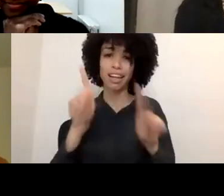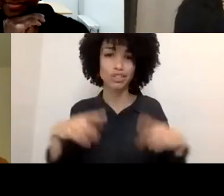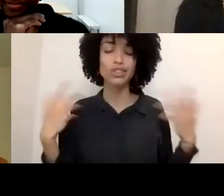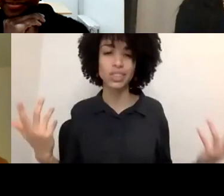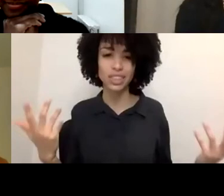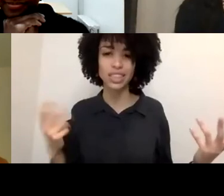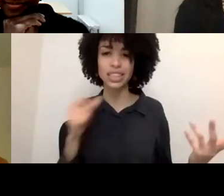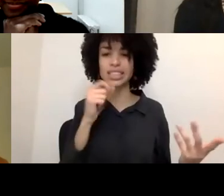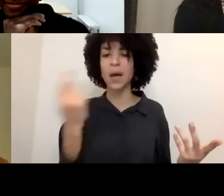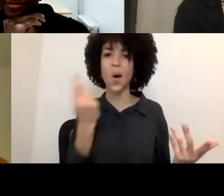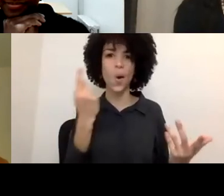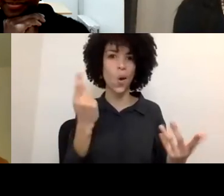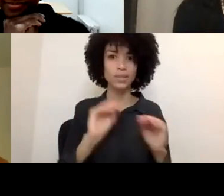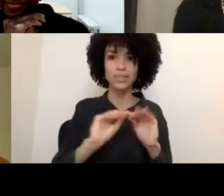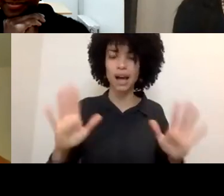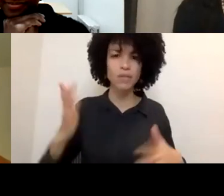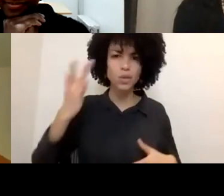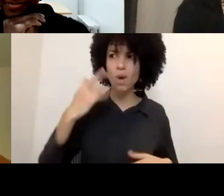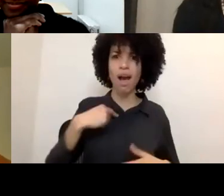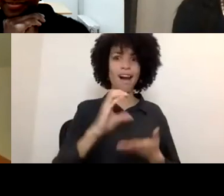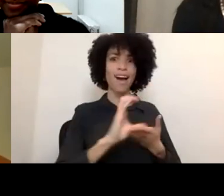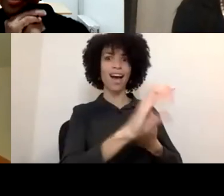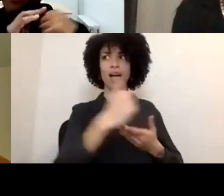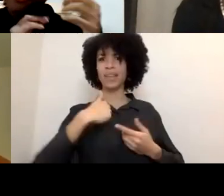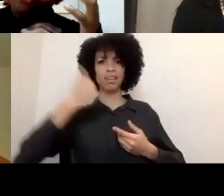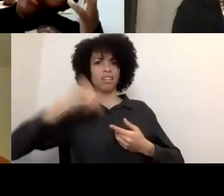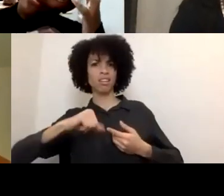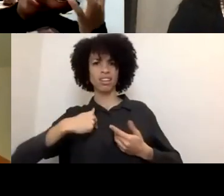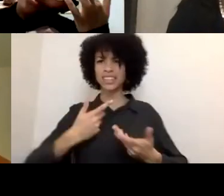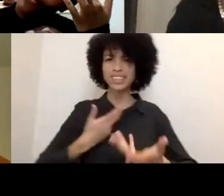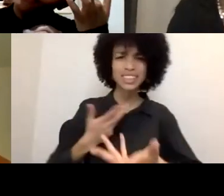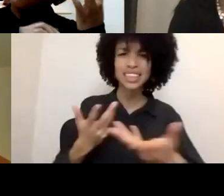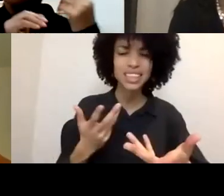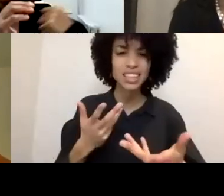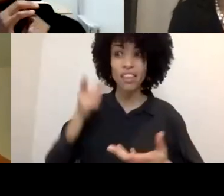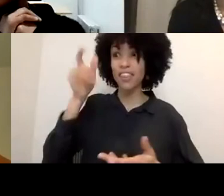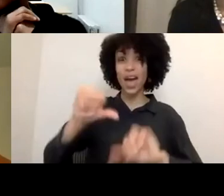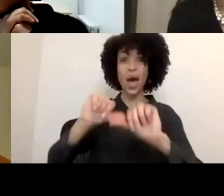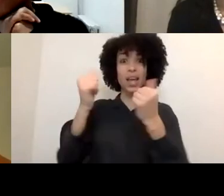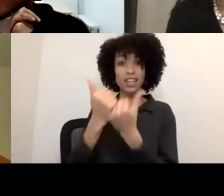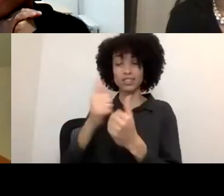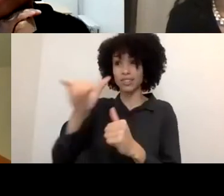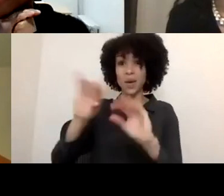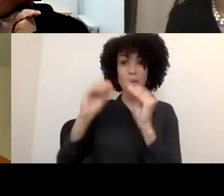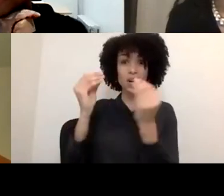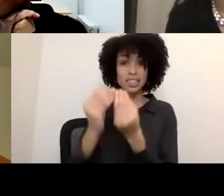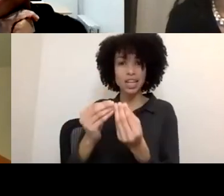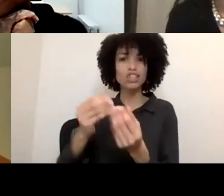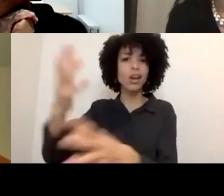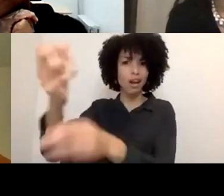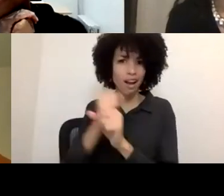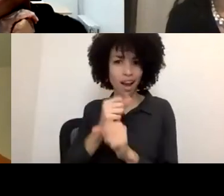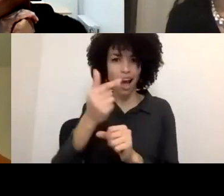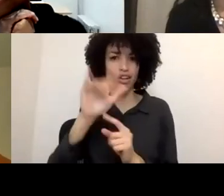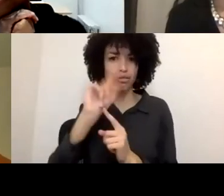In fact, sometimes you say, how come that person got the grant or that organization got the grant and I didn't? And clearly